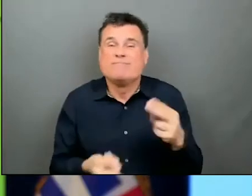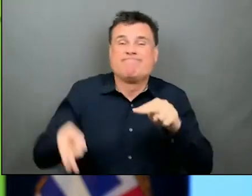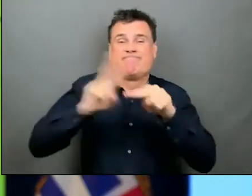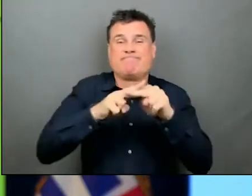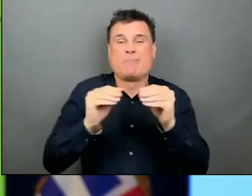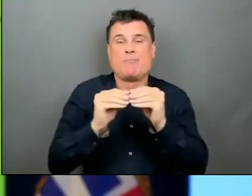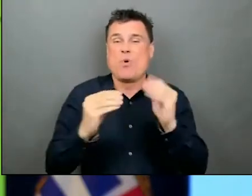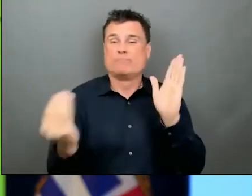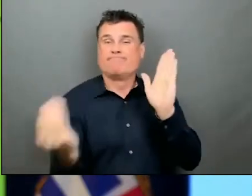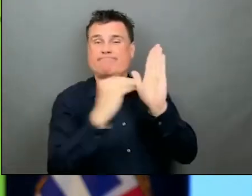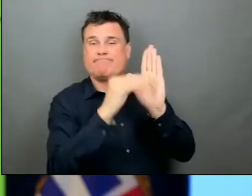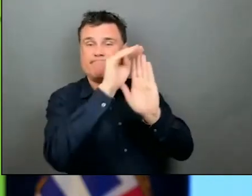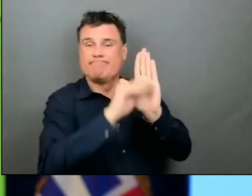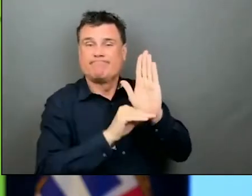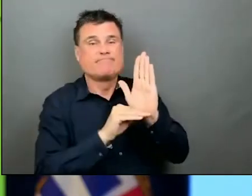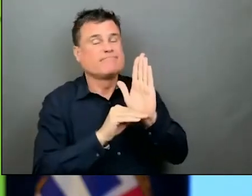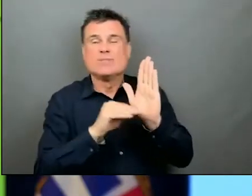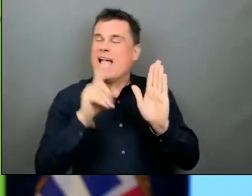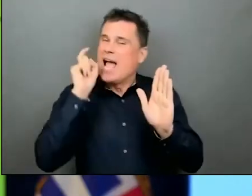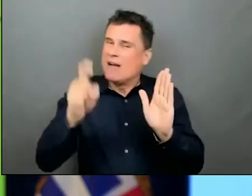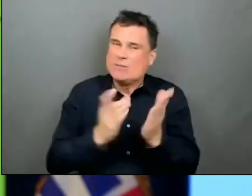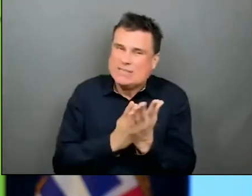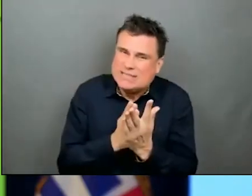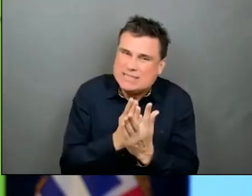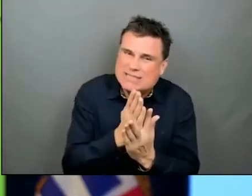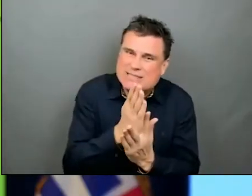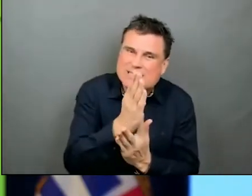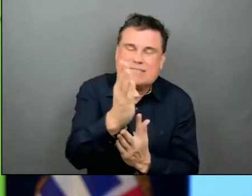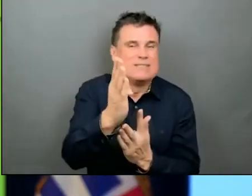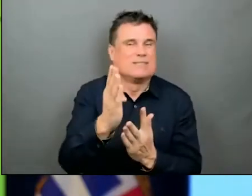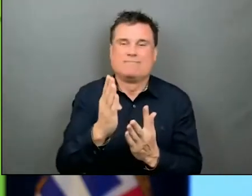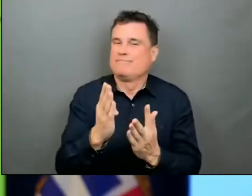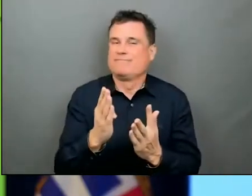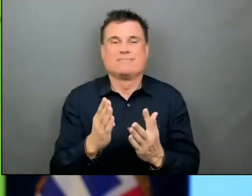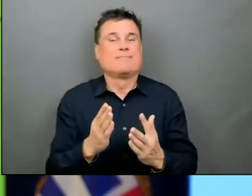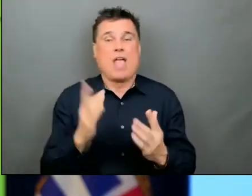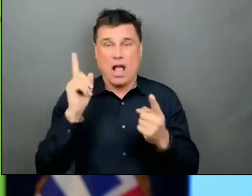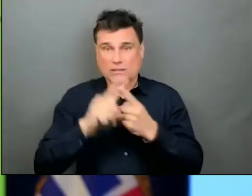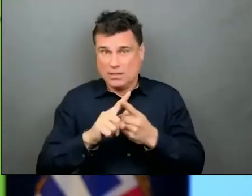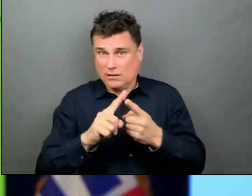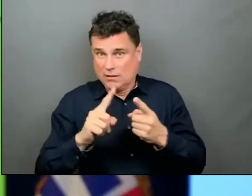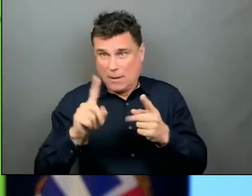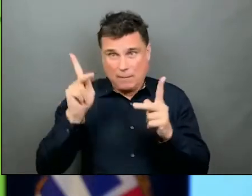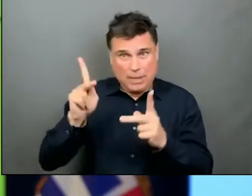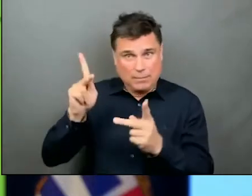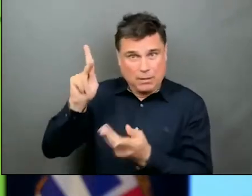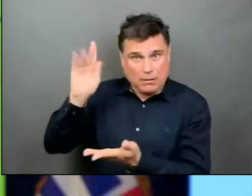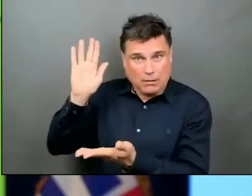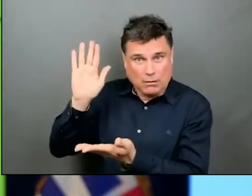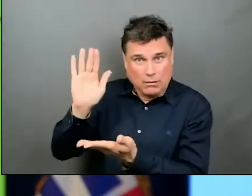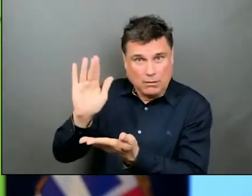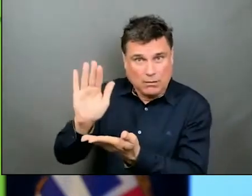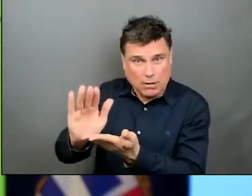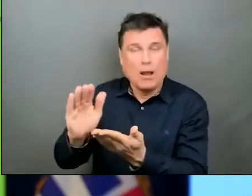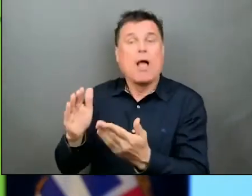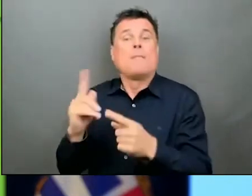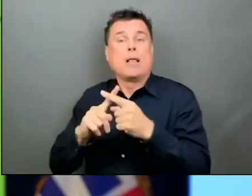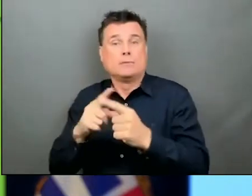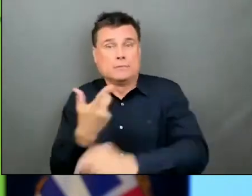through the current spike in COVID-19 cases until more of the population can be vaccinated in the coming weeks.